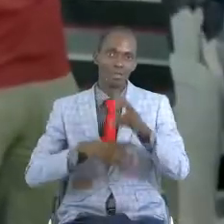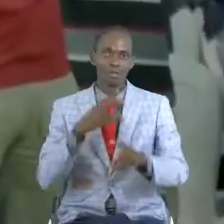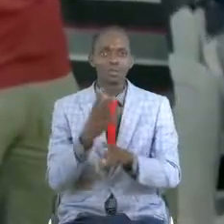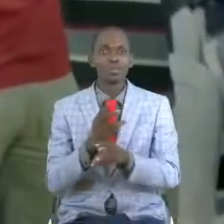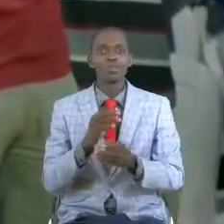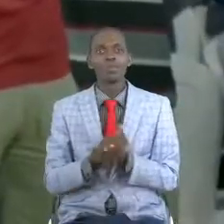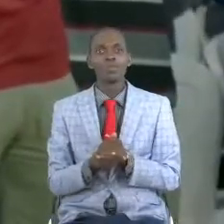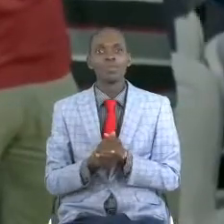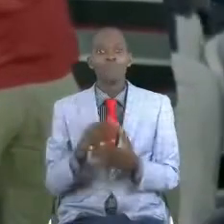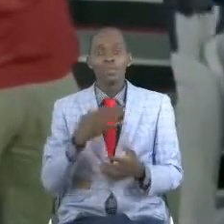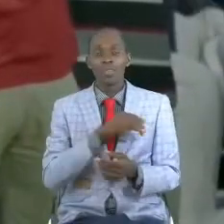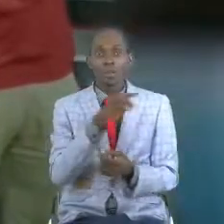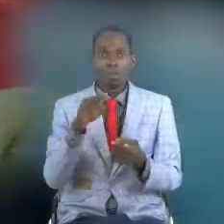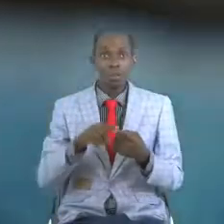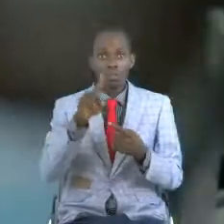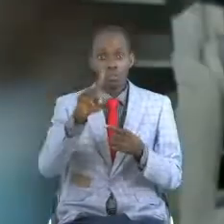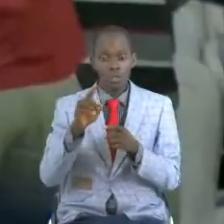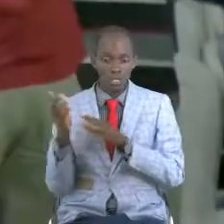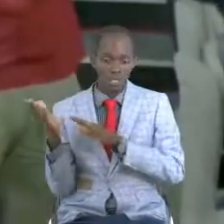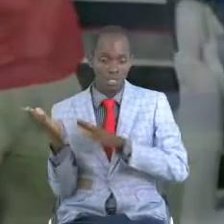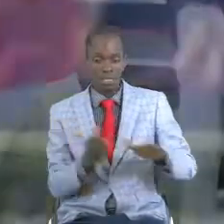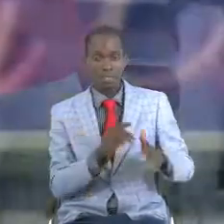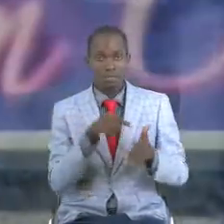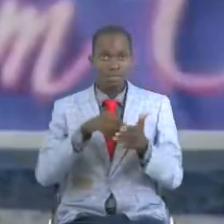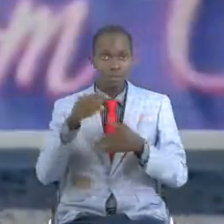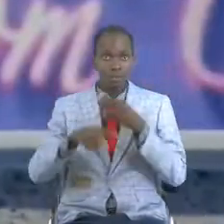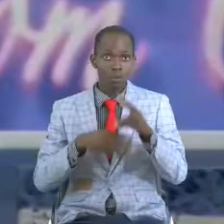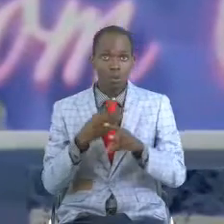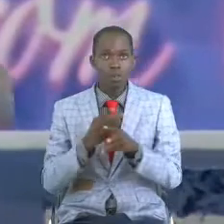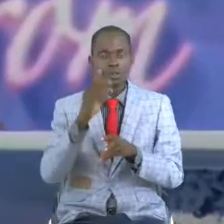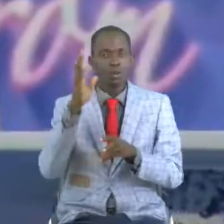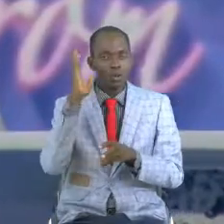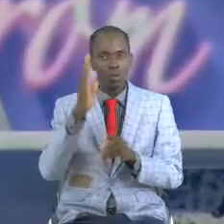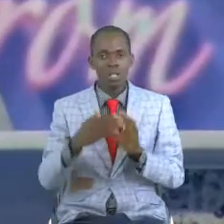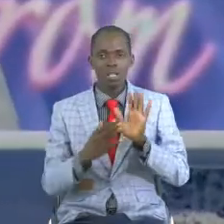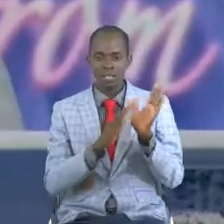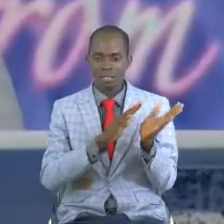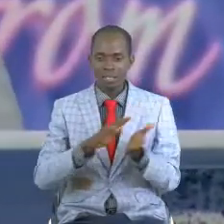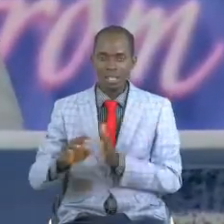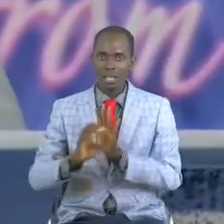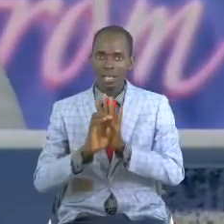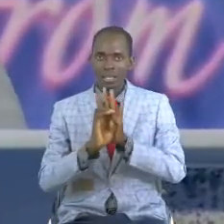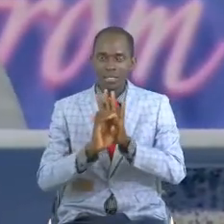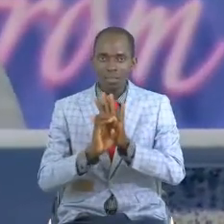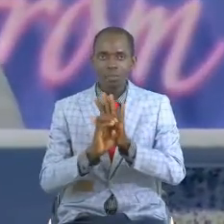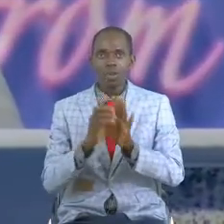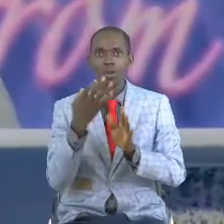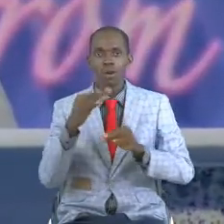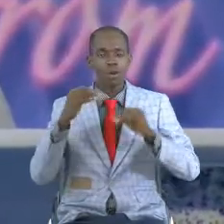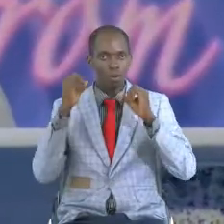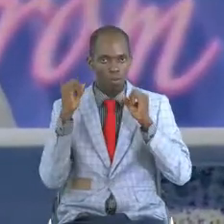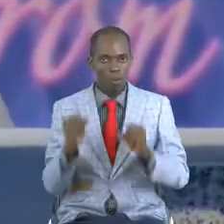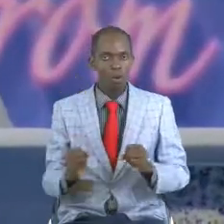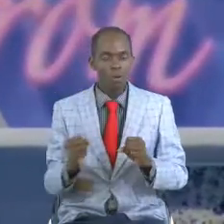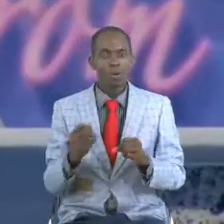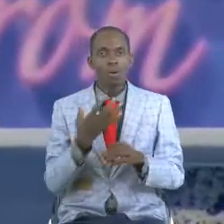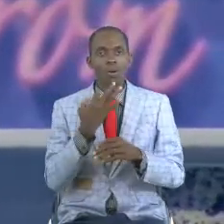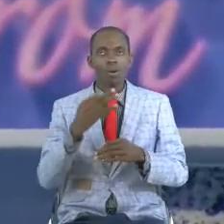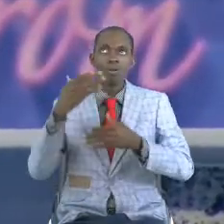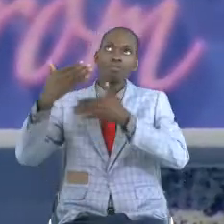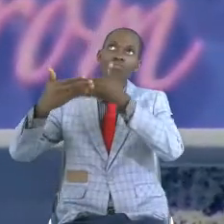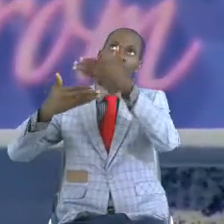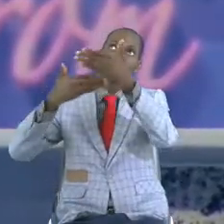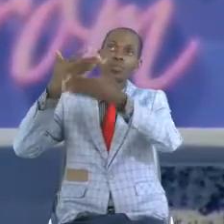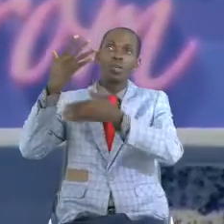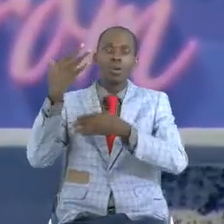you leave, you will leave traces of power, of progress, of